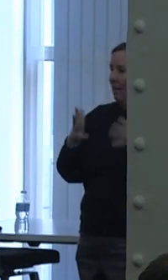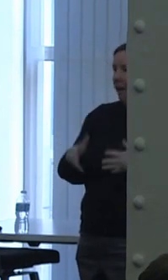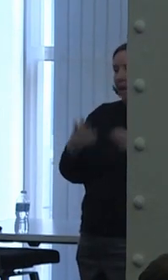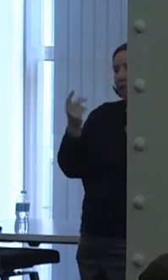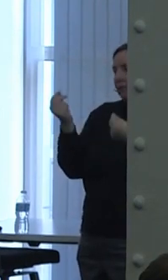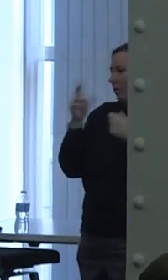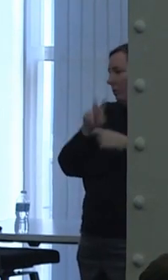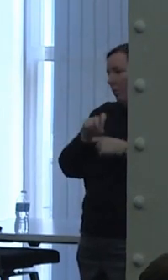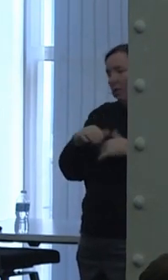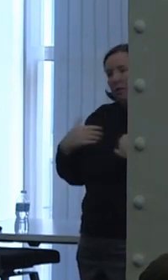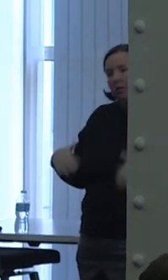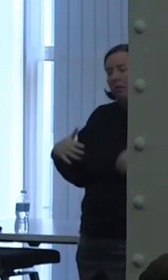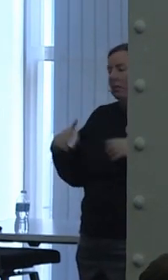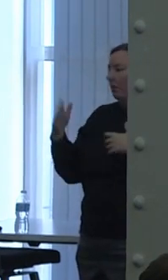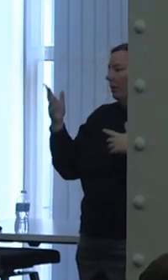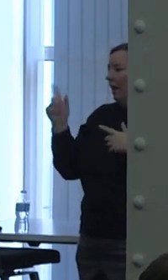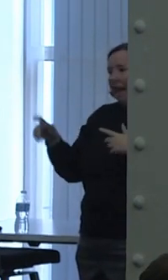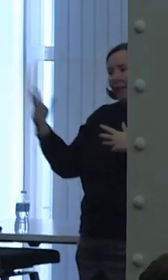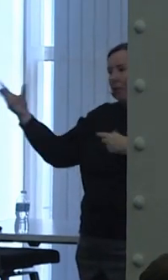to the table